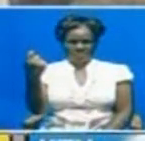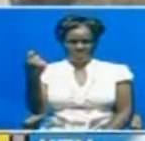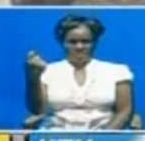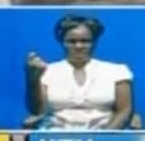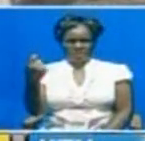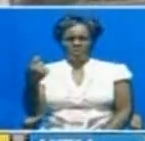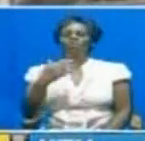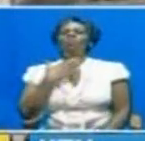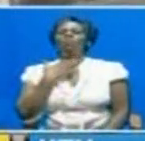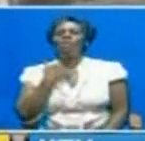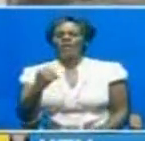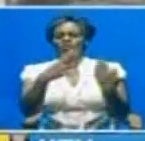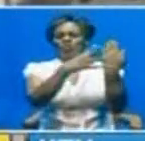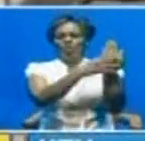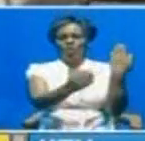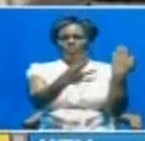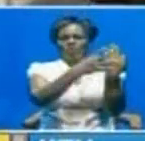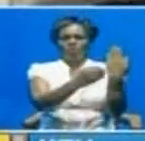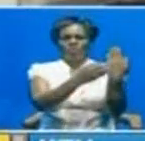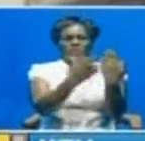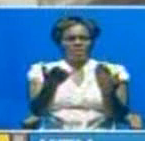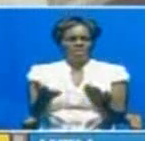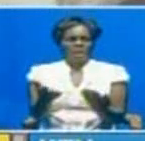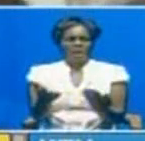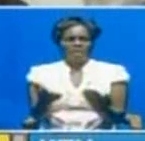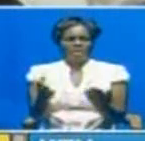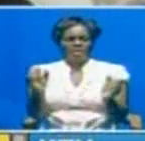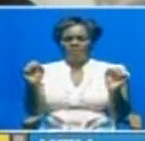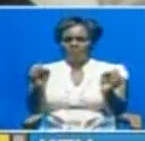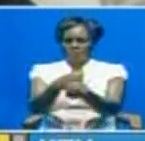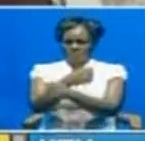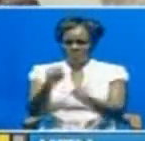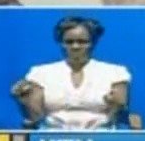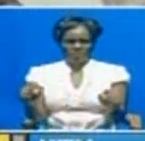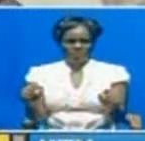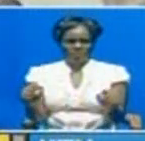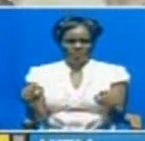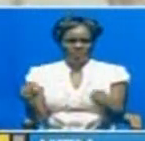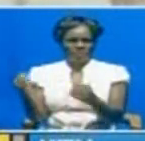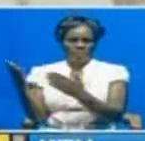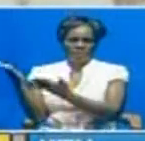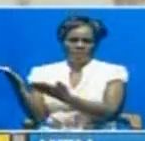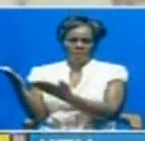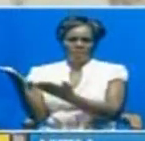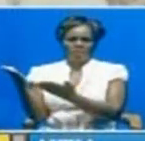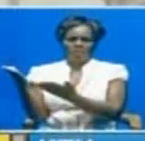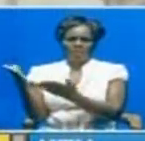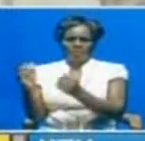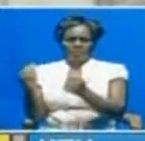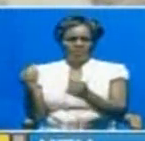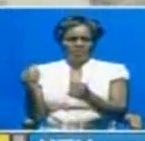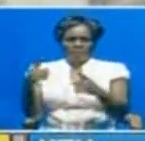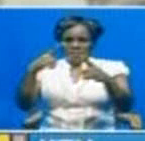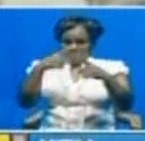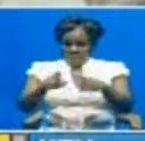ni kama tunataka kukopi vile tumefanya hapa. Hakuna ardhi kule ambayo inaweza tosha hivi.